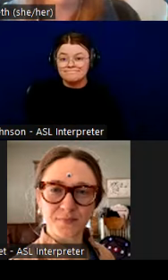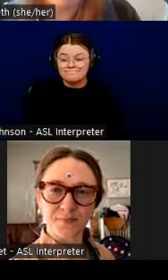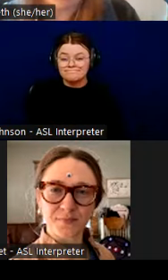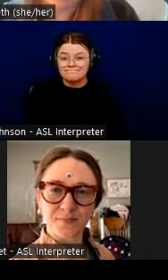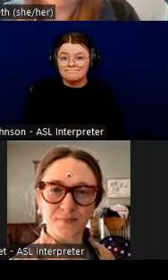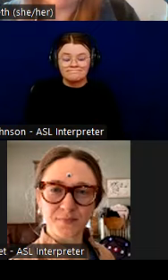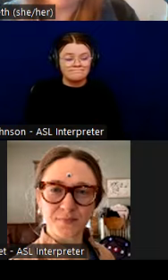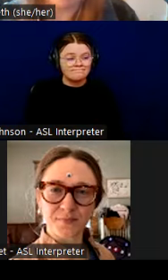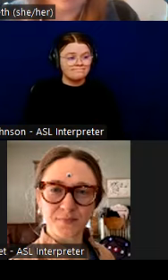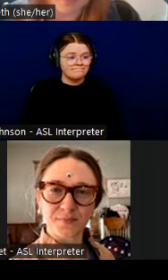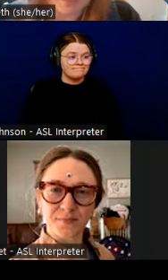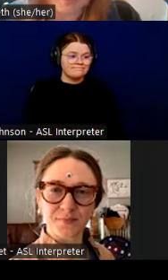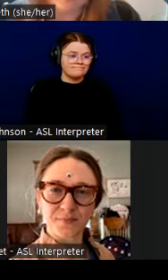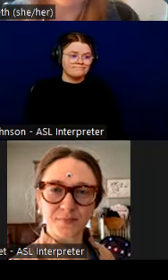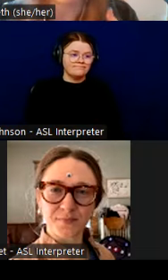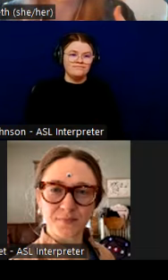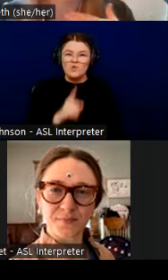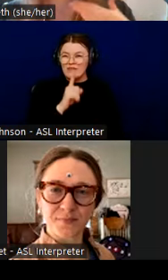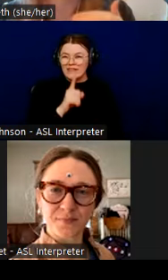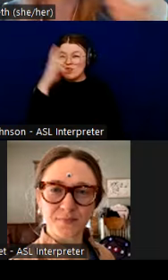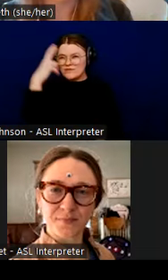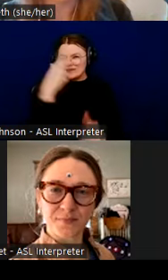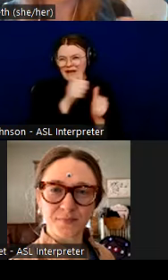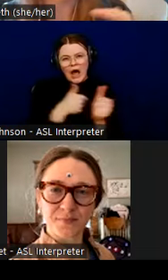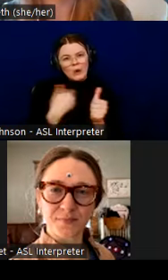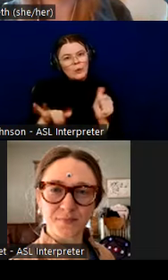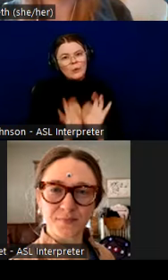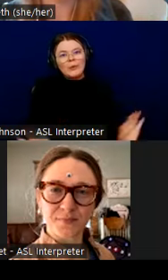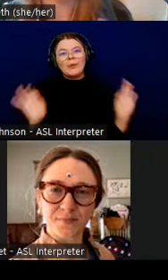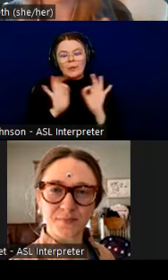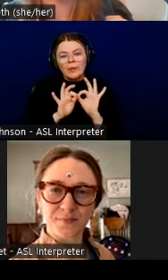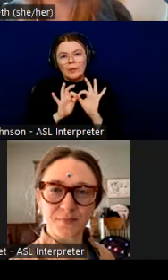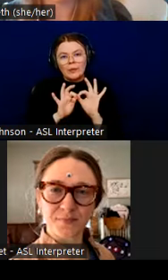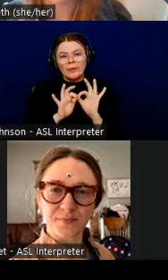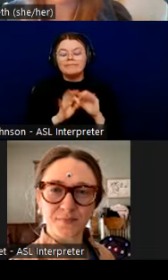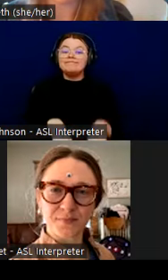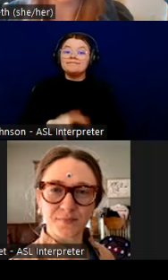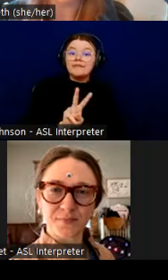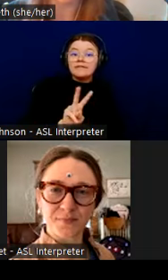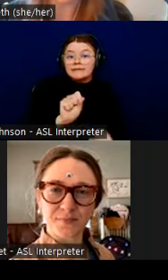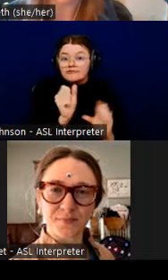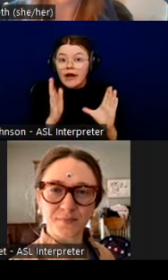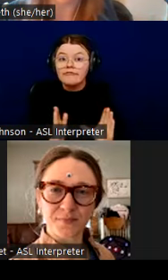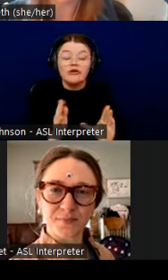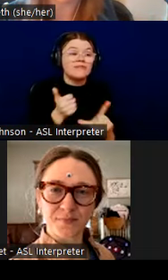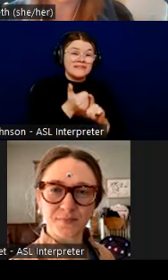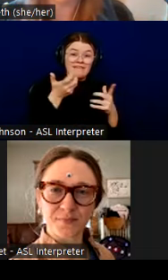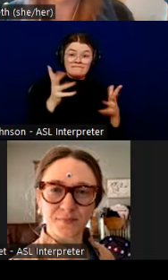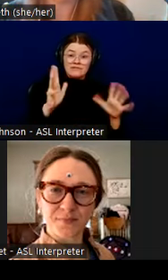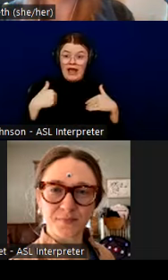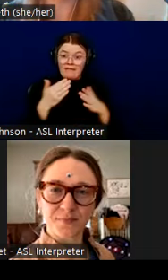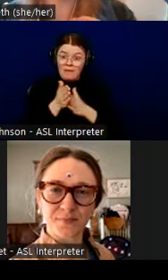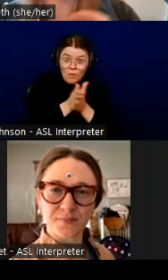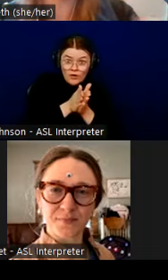So that motivation is really key. Like if the victim survivor has a motivation in using